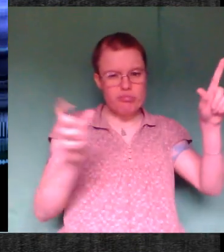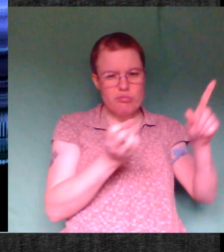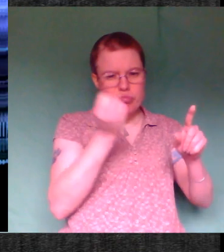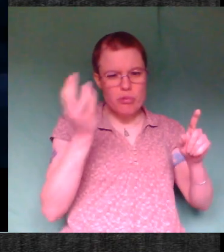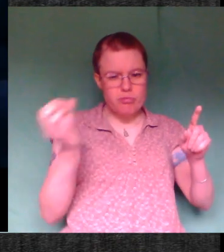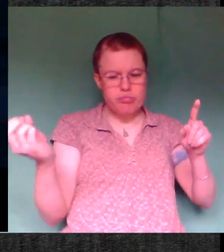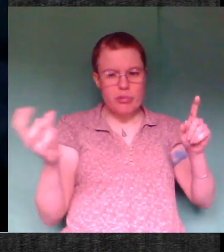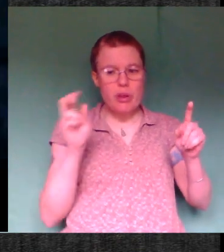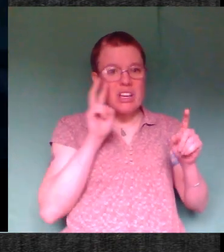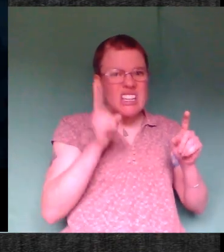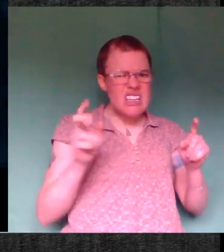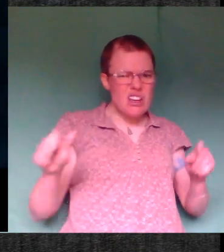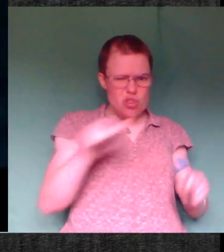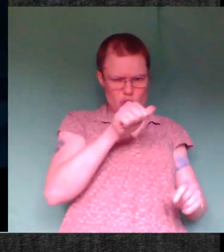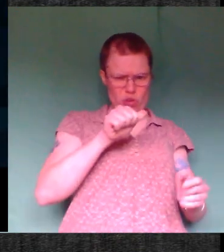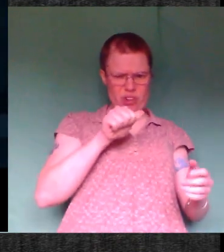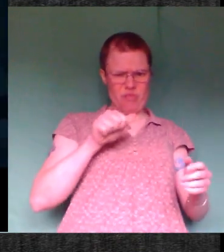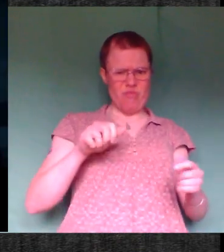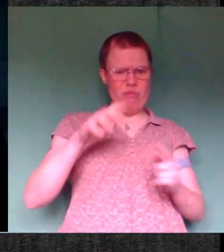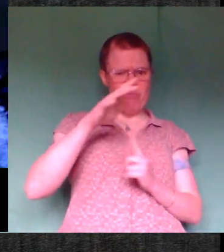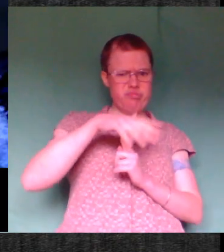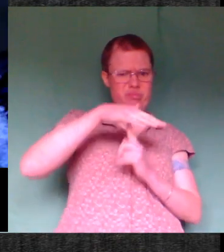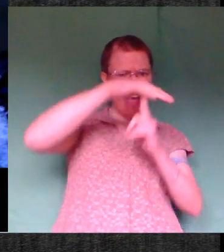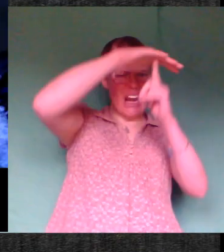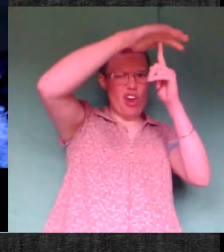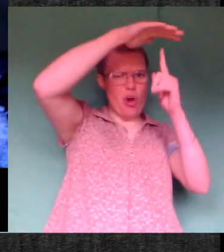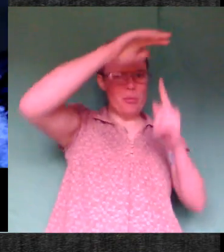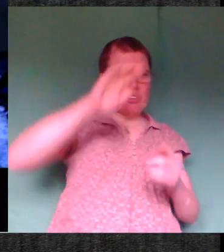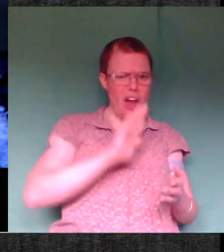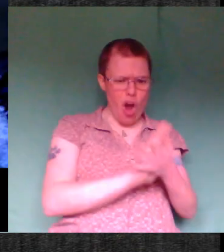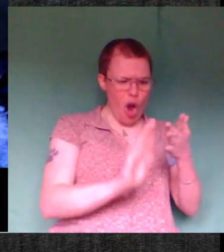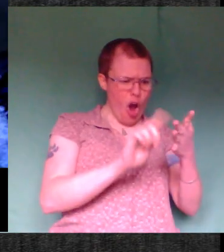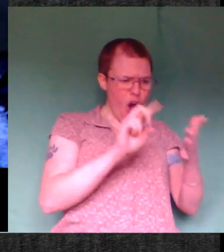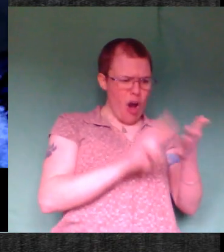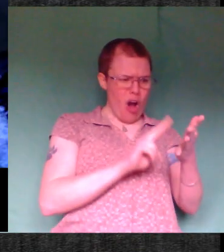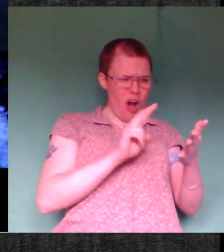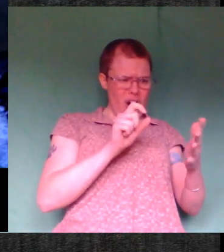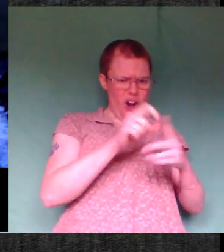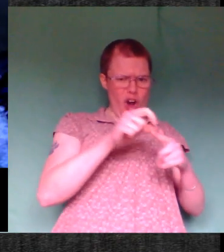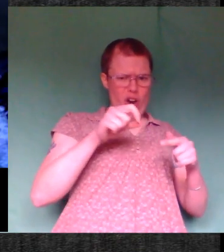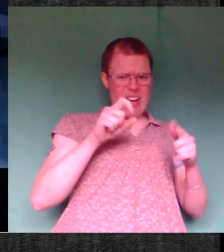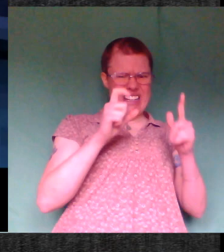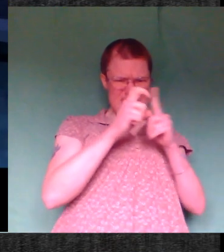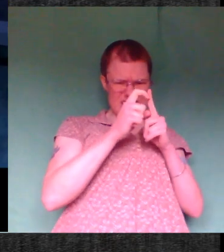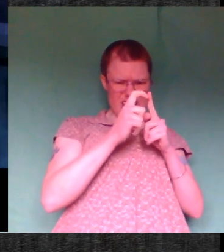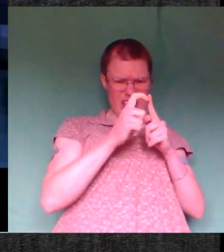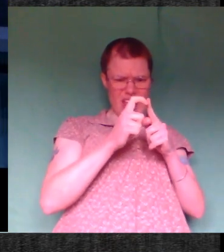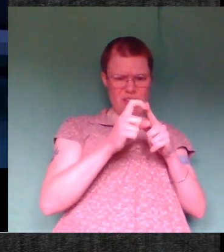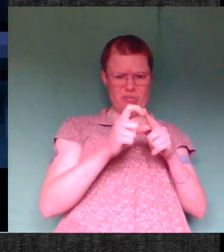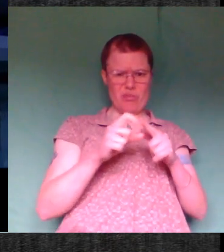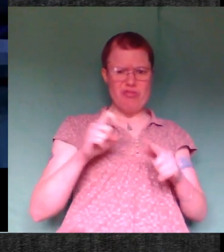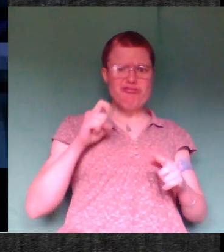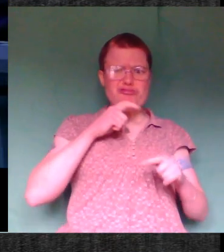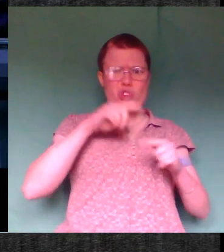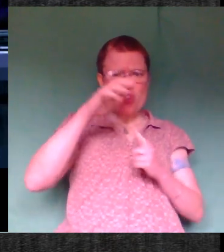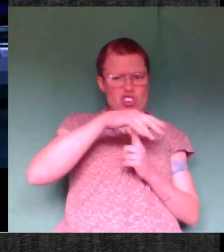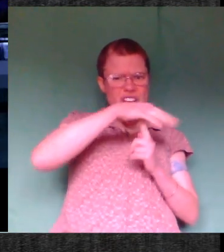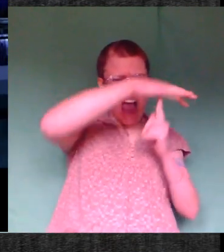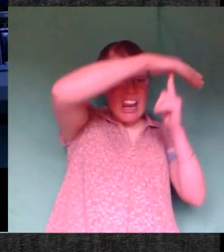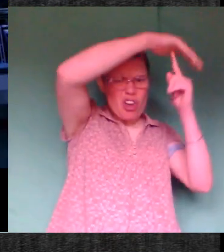Behind D. Colonel, what's a Russian gunship doing here? I have no